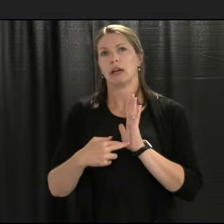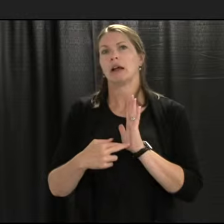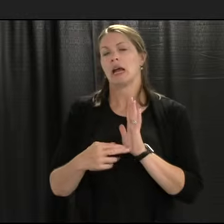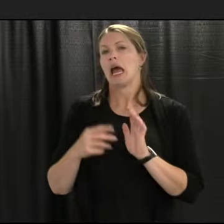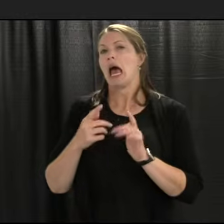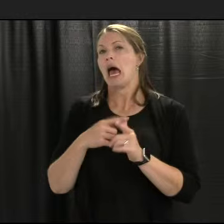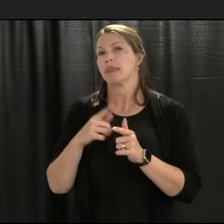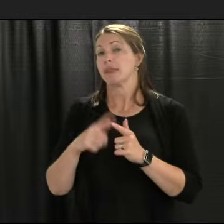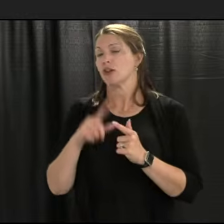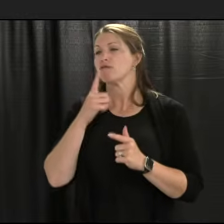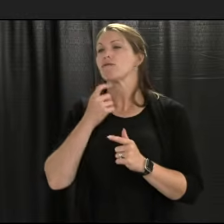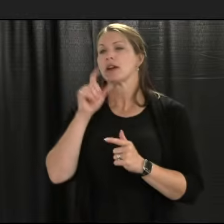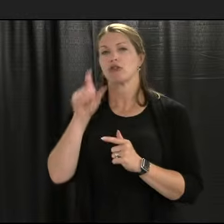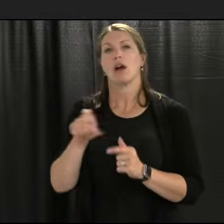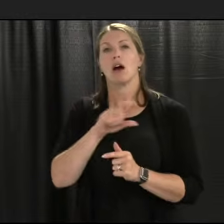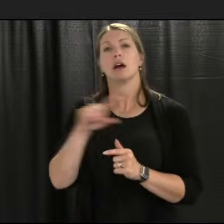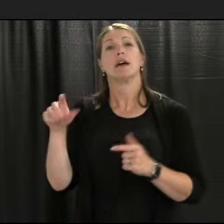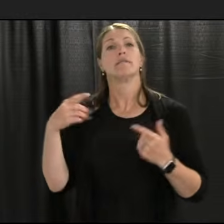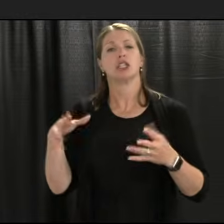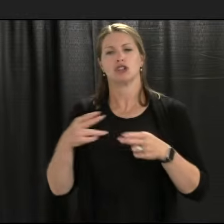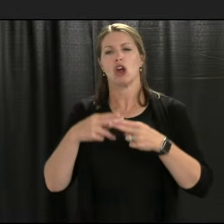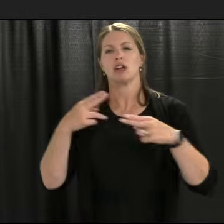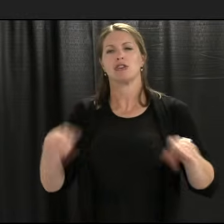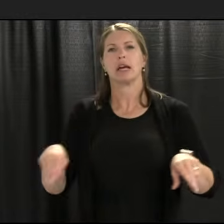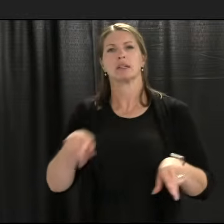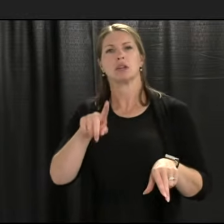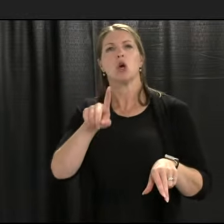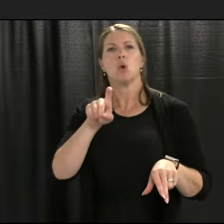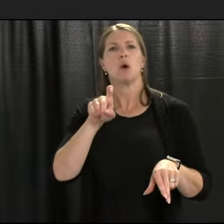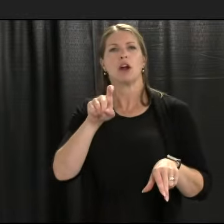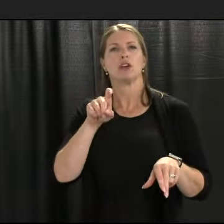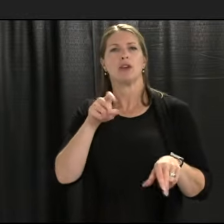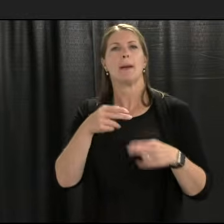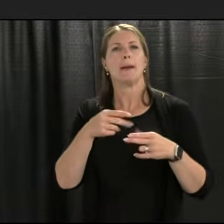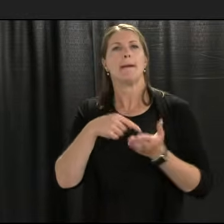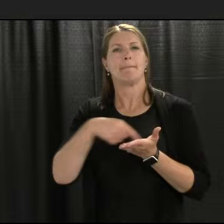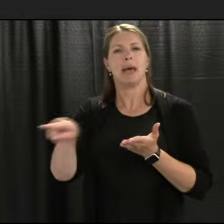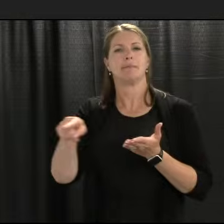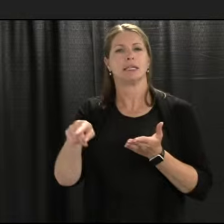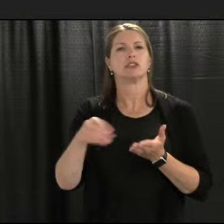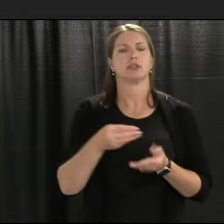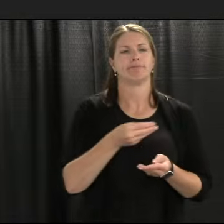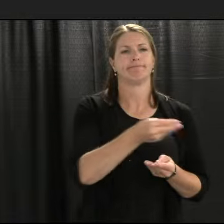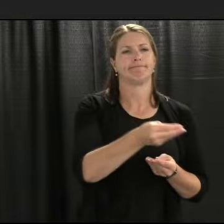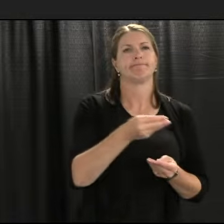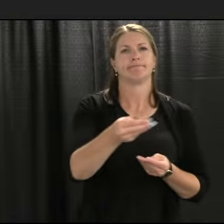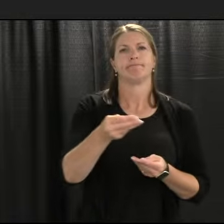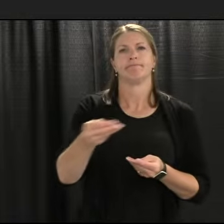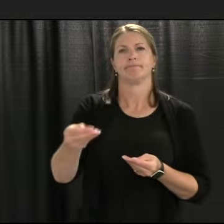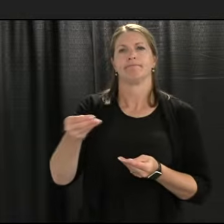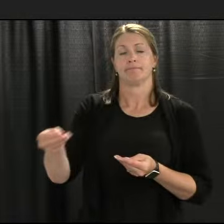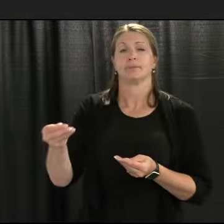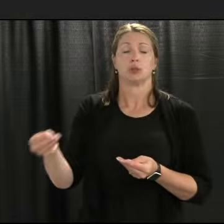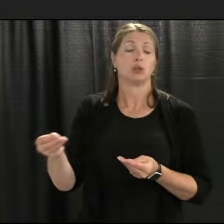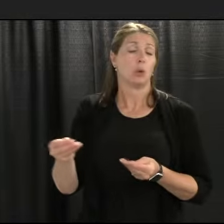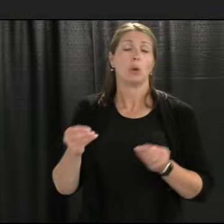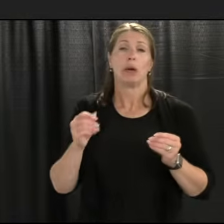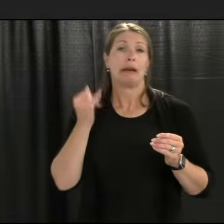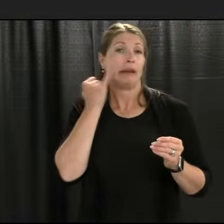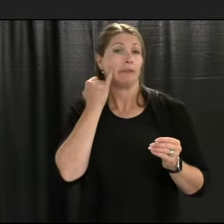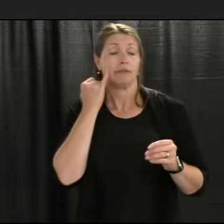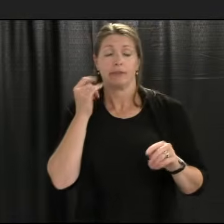100 payments have been dispersed. If you can't ring them, you can always go in person to register at one of the centres,